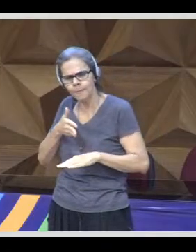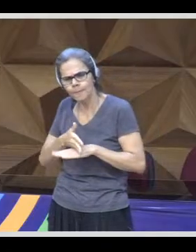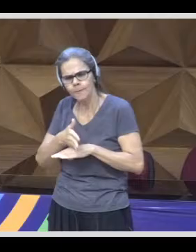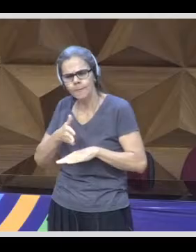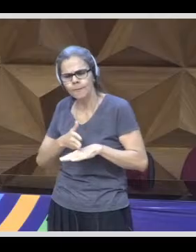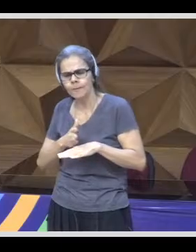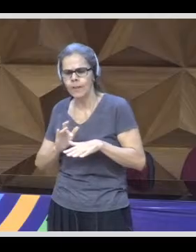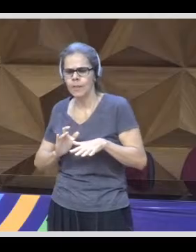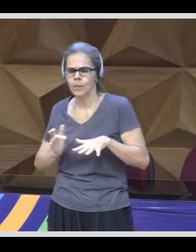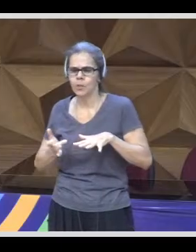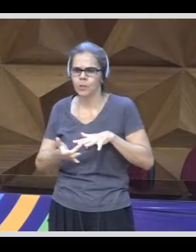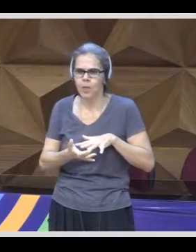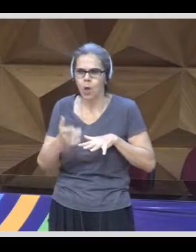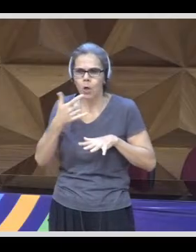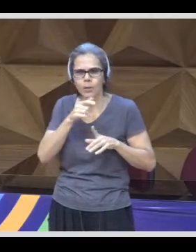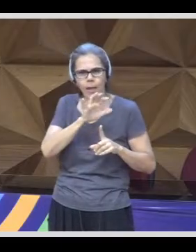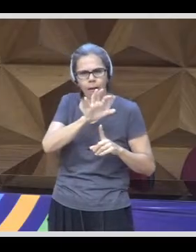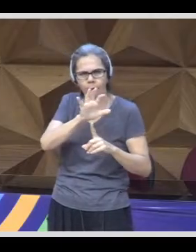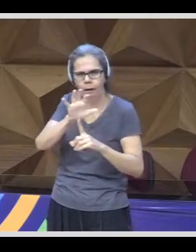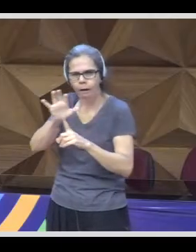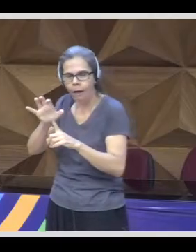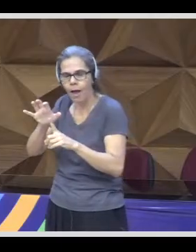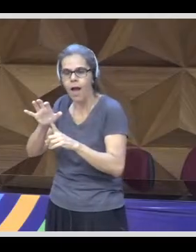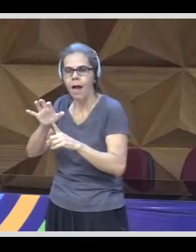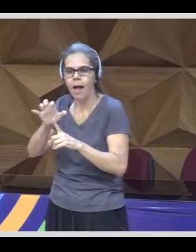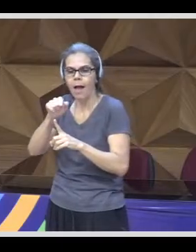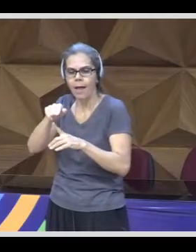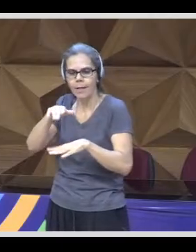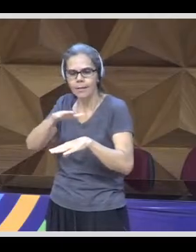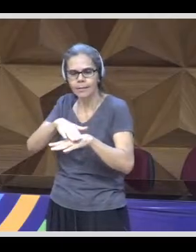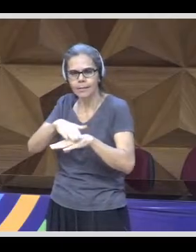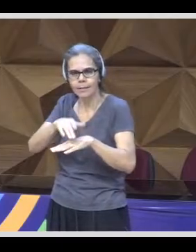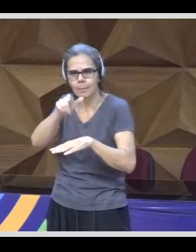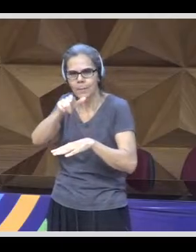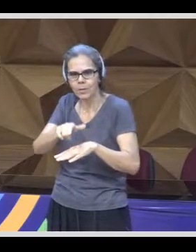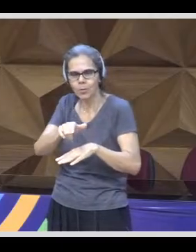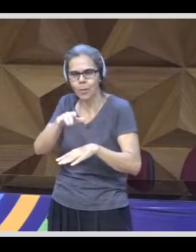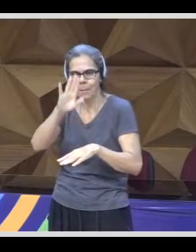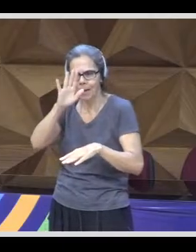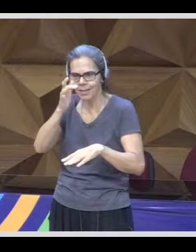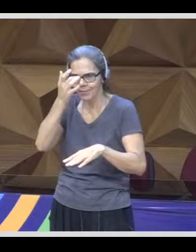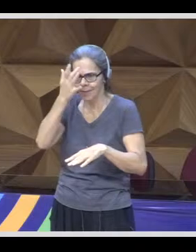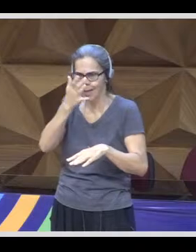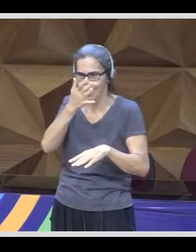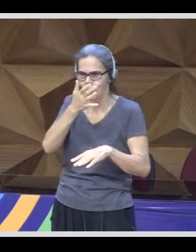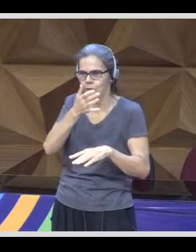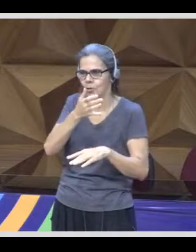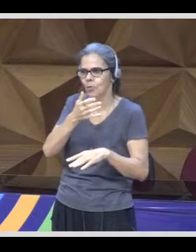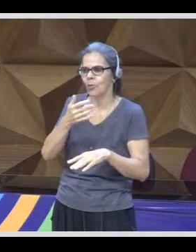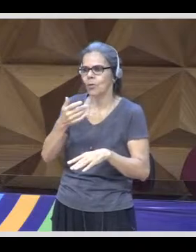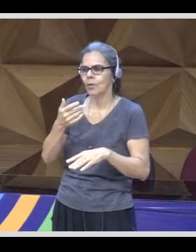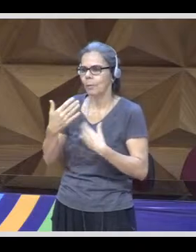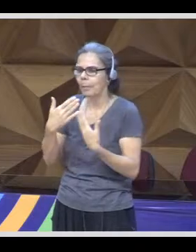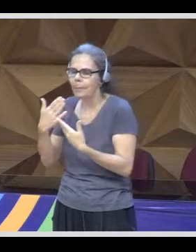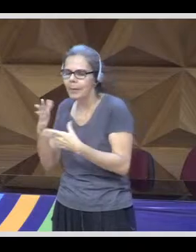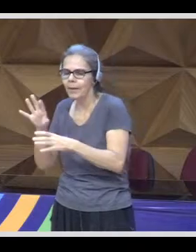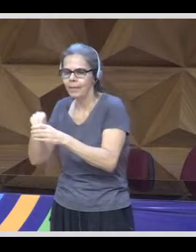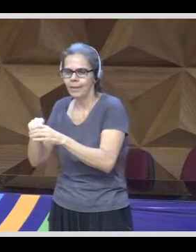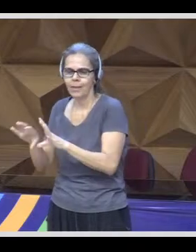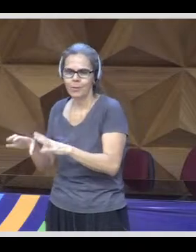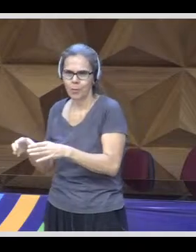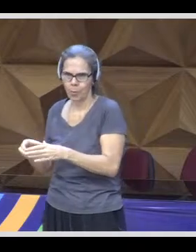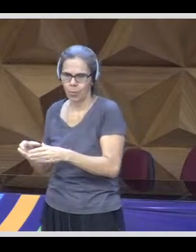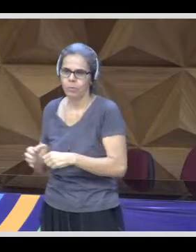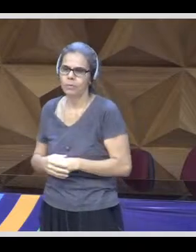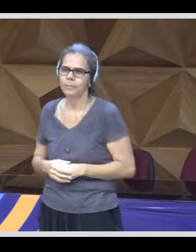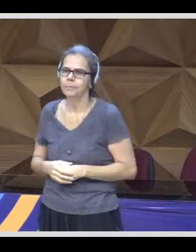that. And I should have a disclaimer here. It's natural to think that in groups where more people talked, each one of